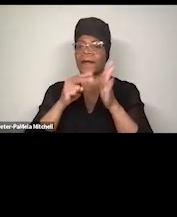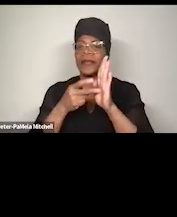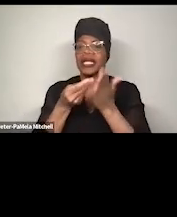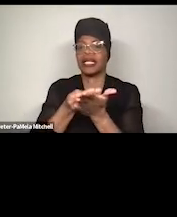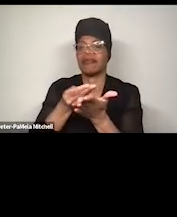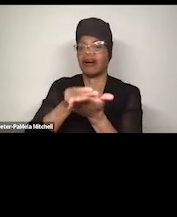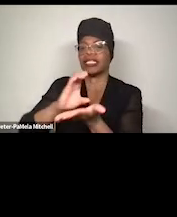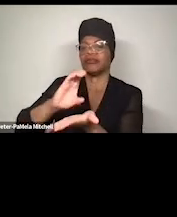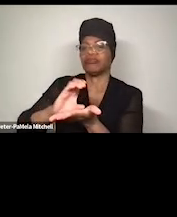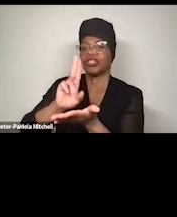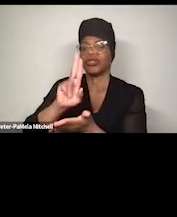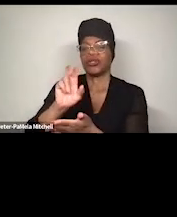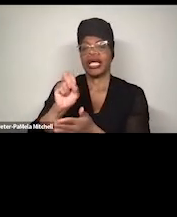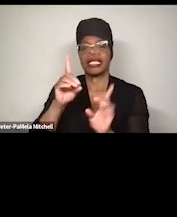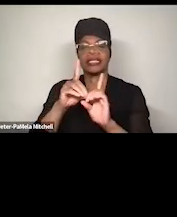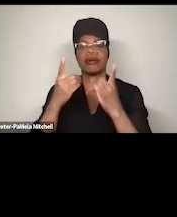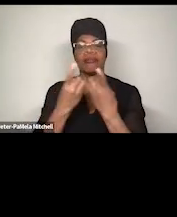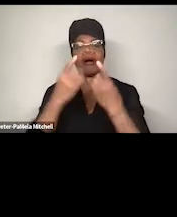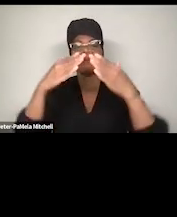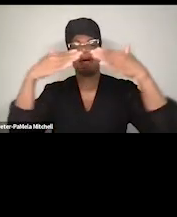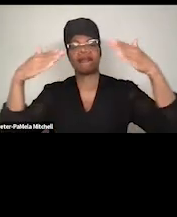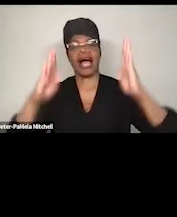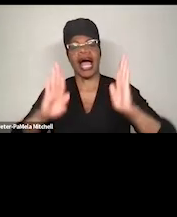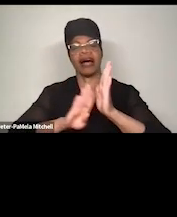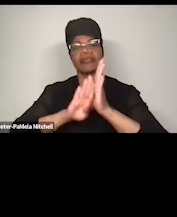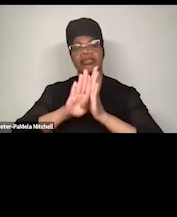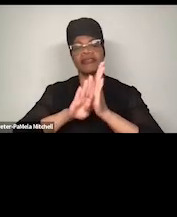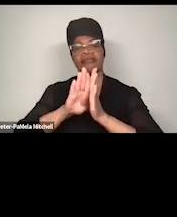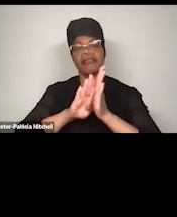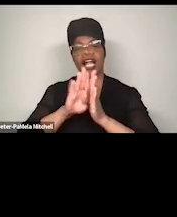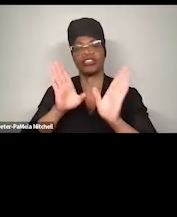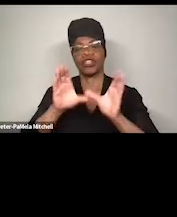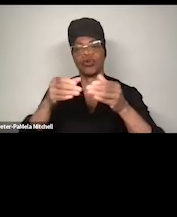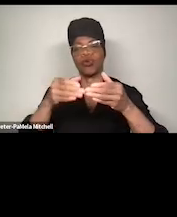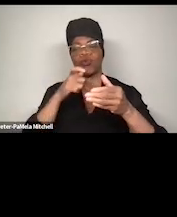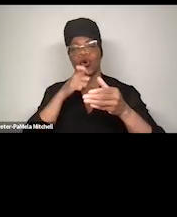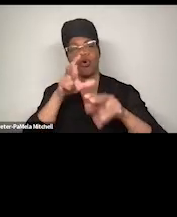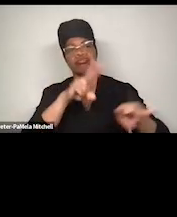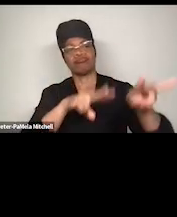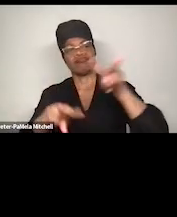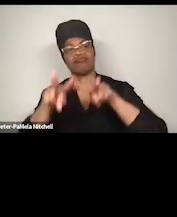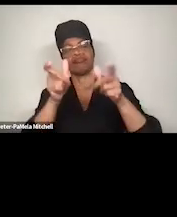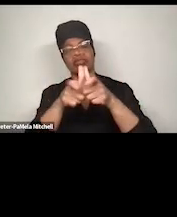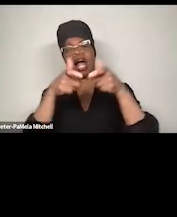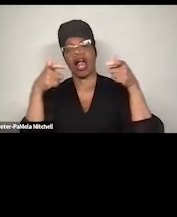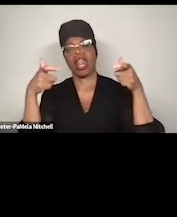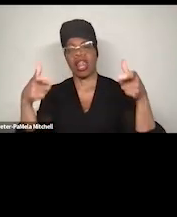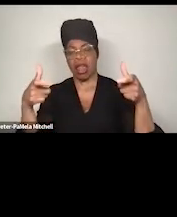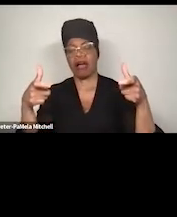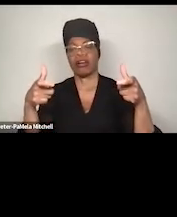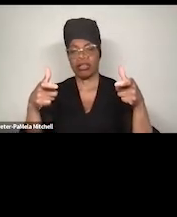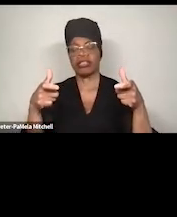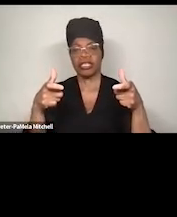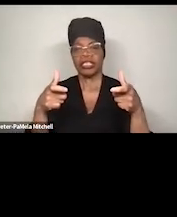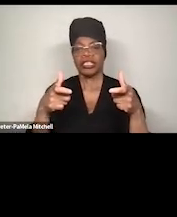U.S. Department of Housing and Urban Development. This is the body that sort of oversees the largest tranche of federal funding devoted